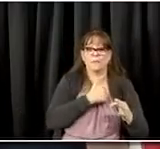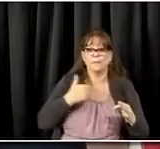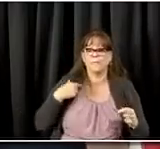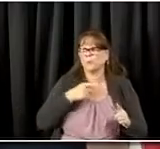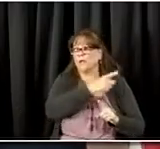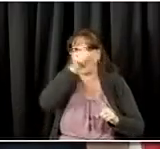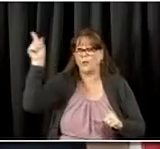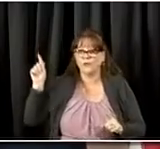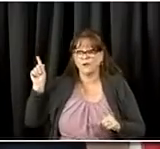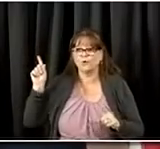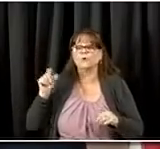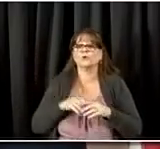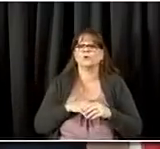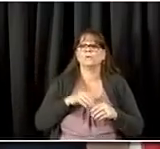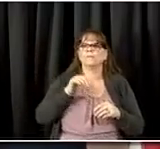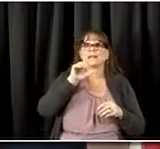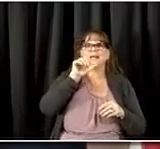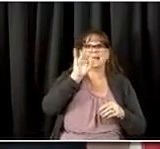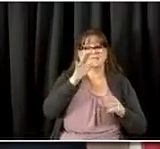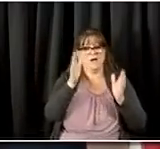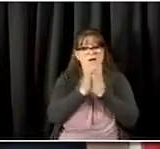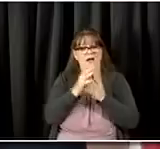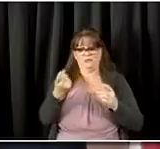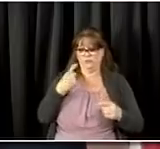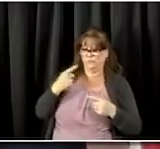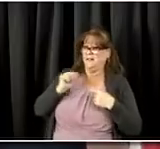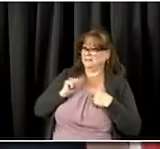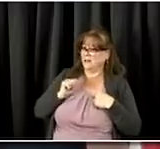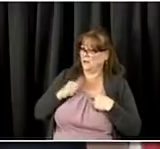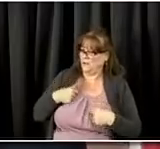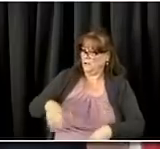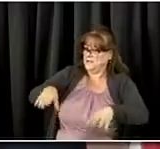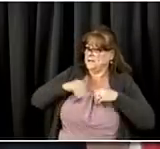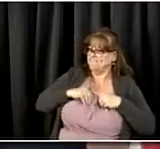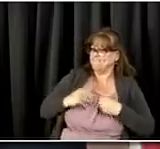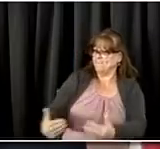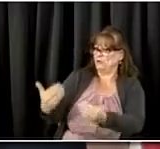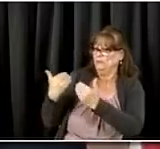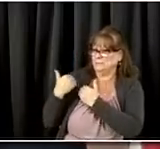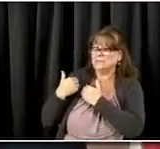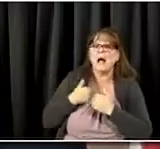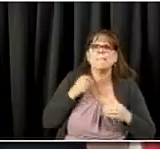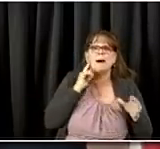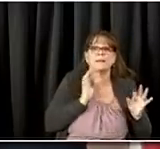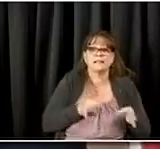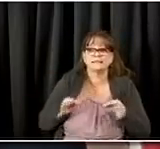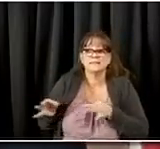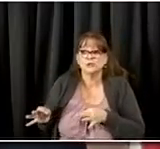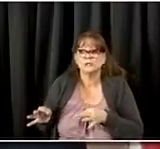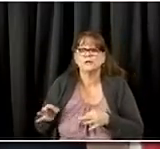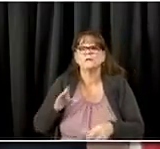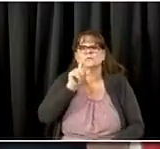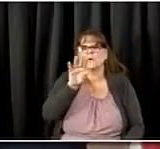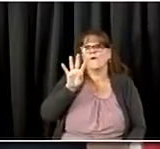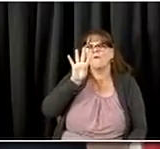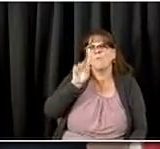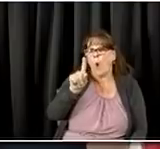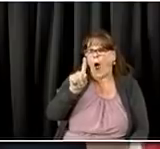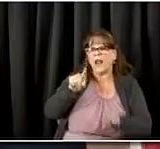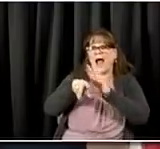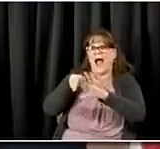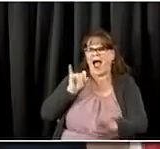if you can live with the consequences. 1 in 41 Coloradans currently contagious. 10 people, you got a